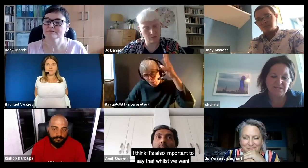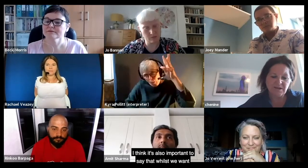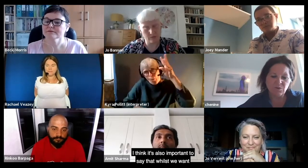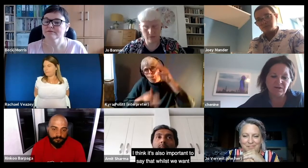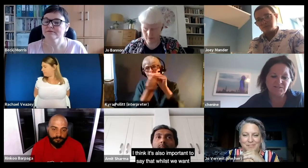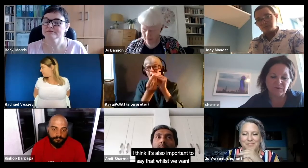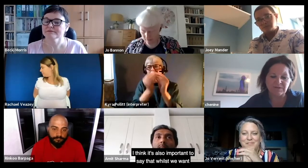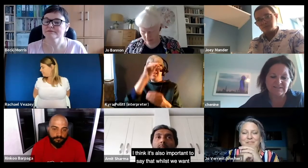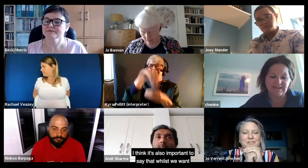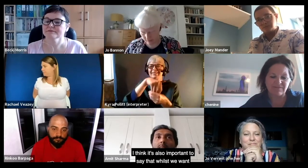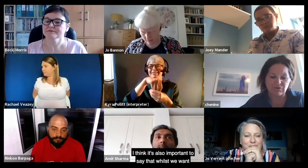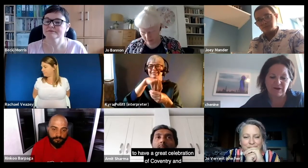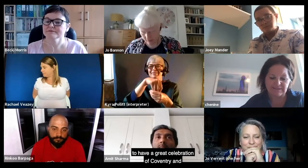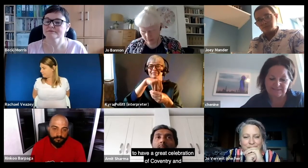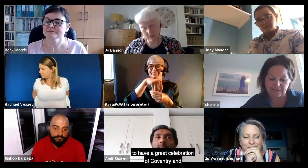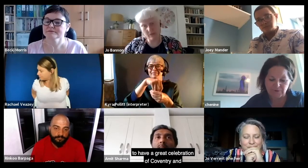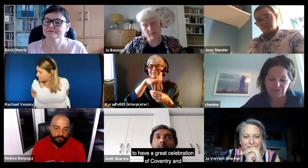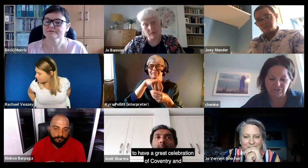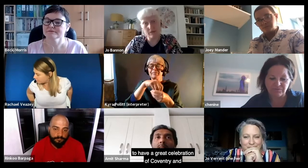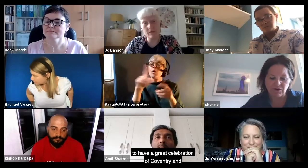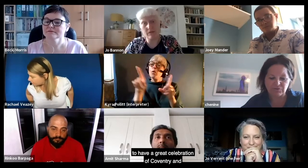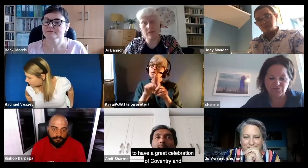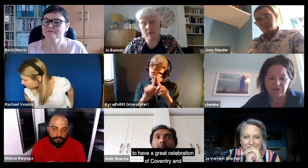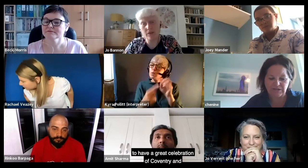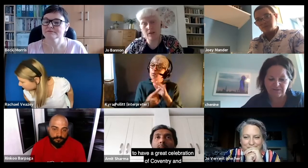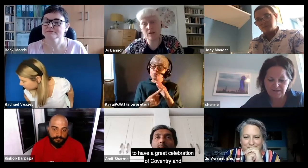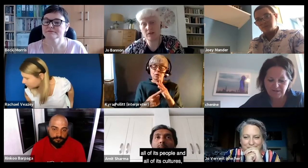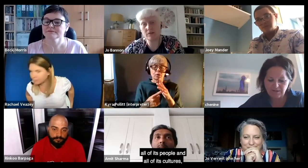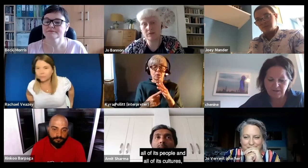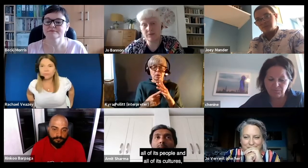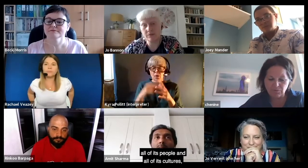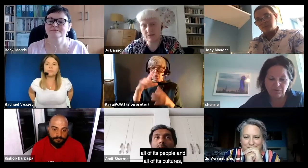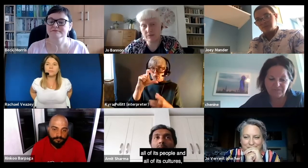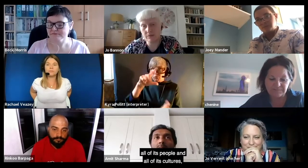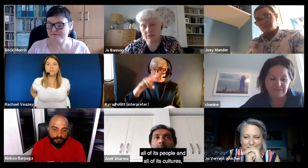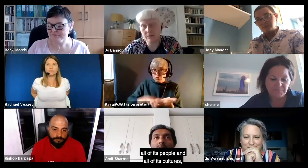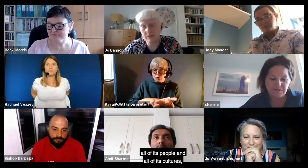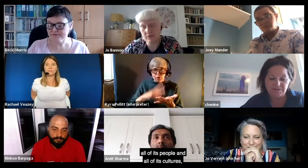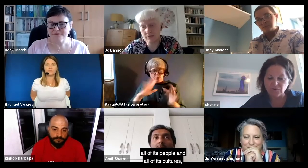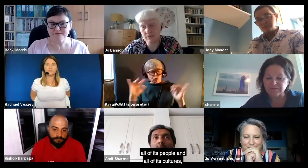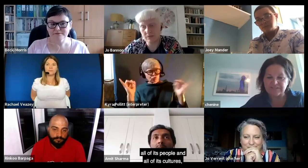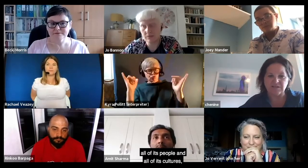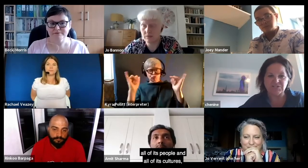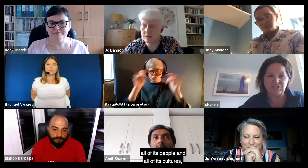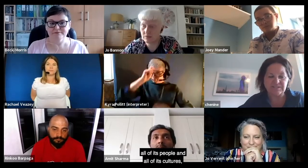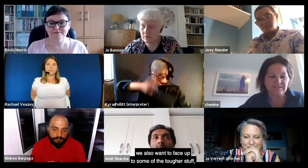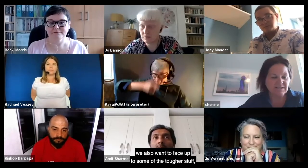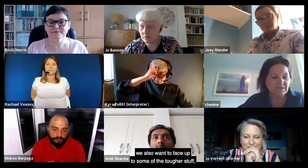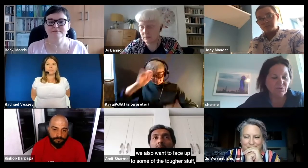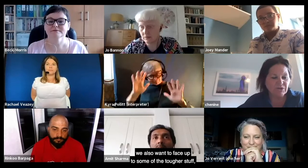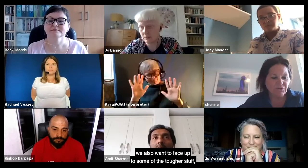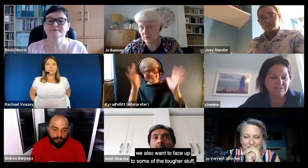we, whilst we want to have a great celebration of Coventry and all of its people and all of its